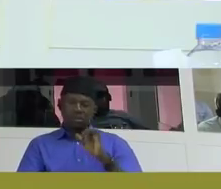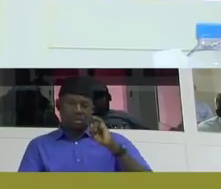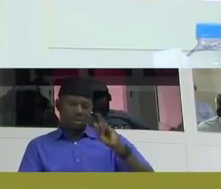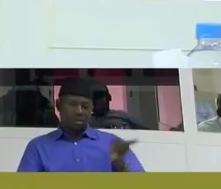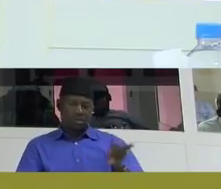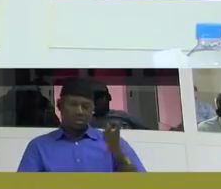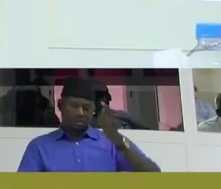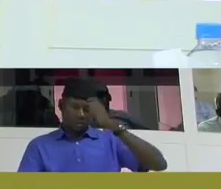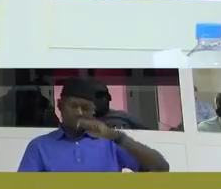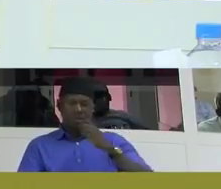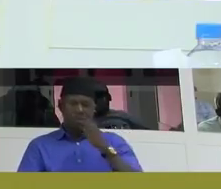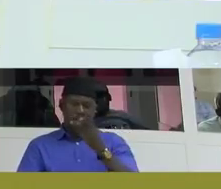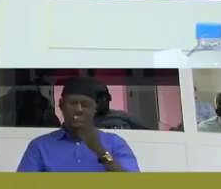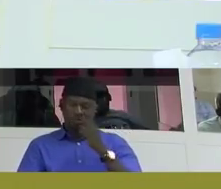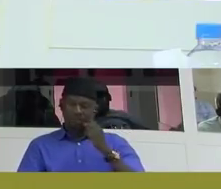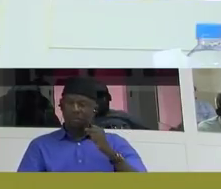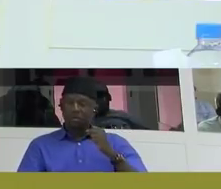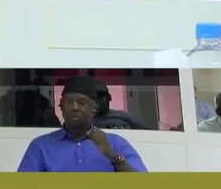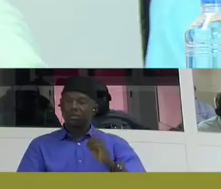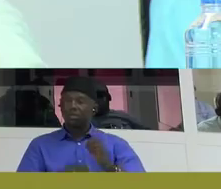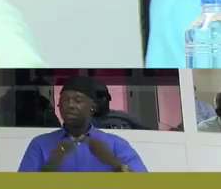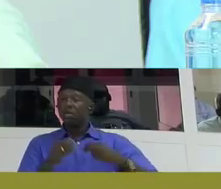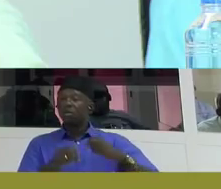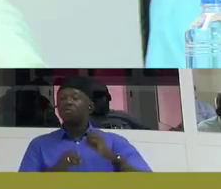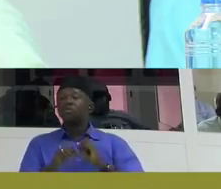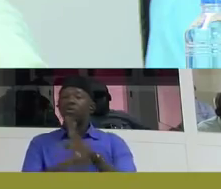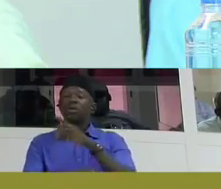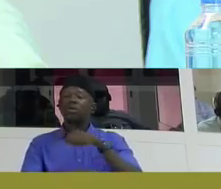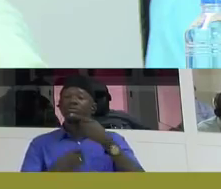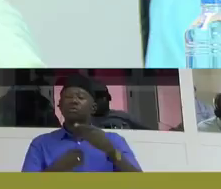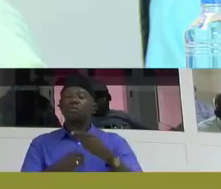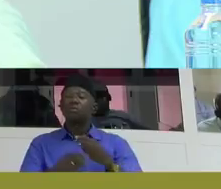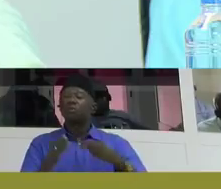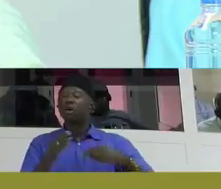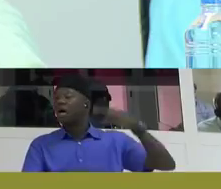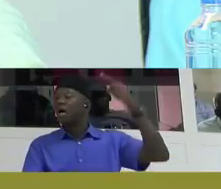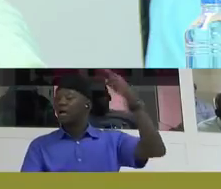at that time, we all knew where executive orders were coming from.